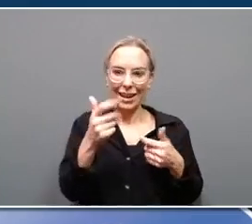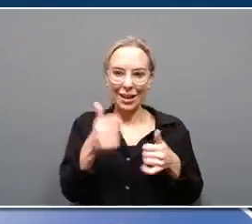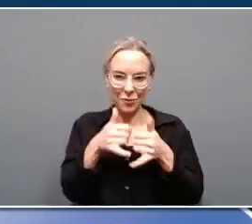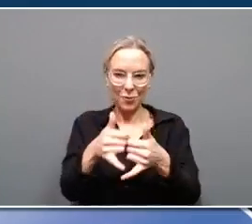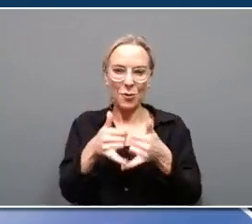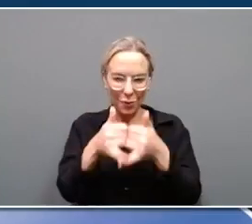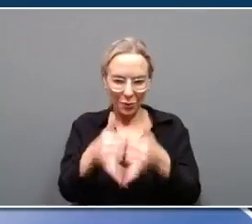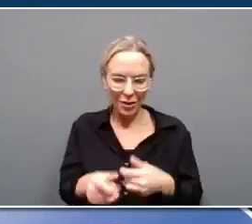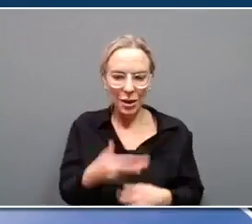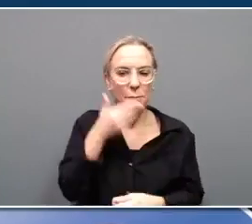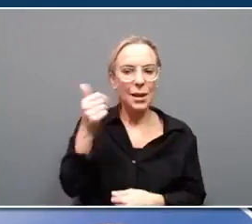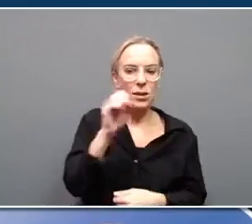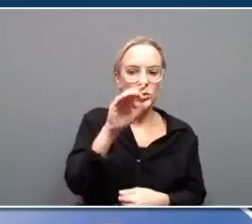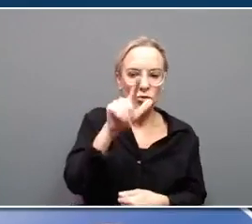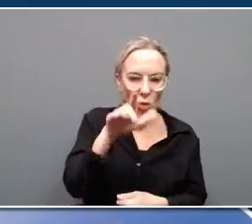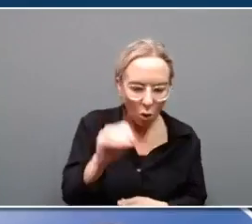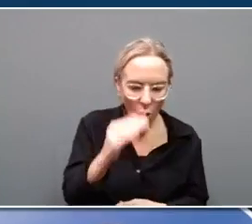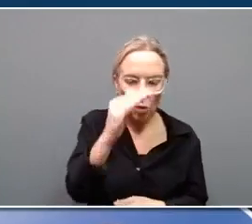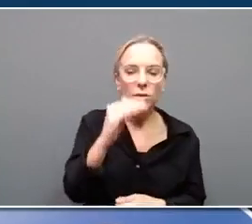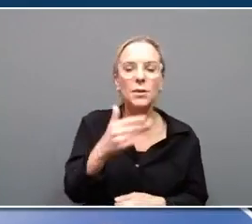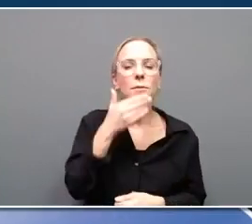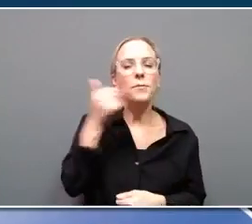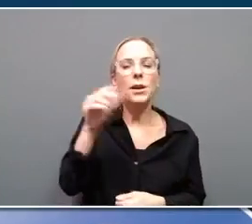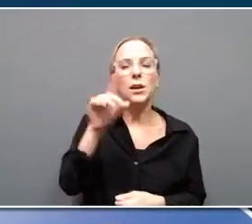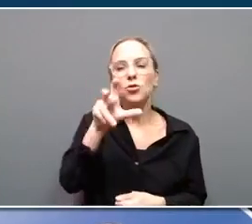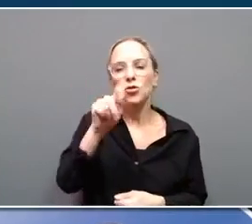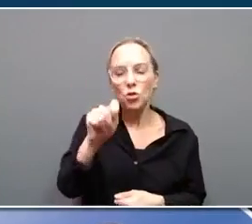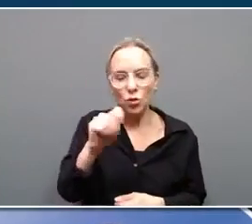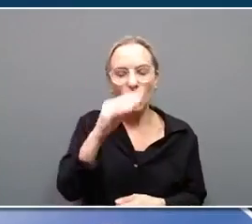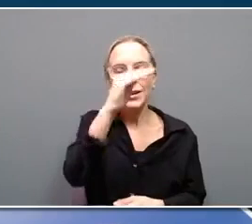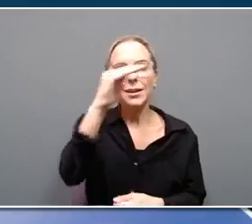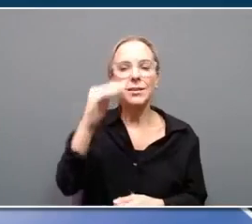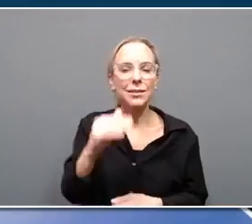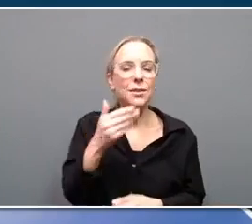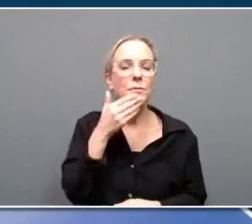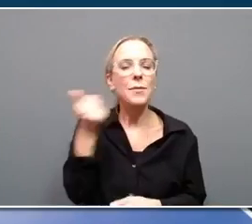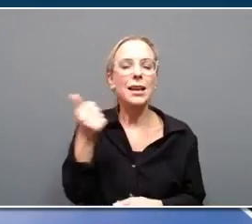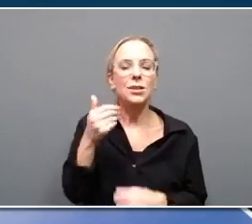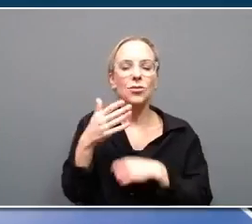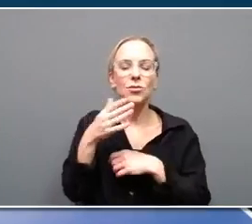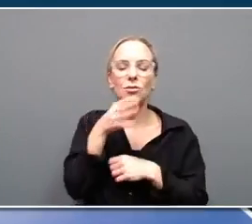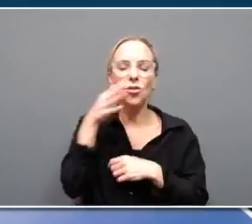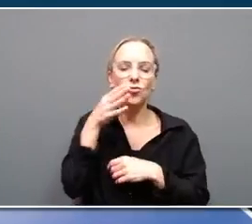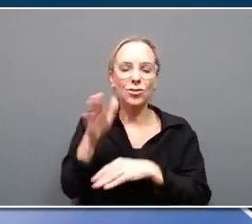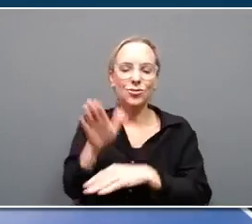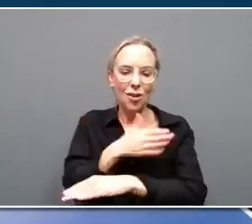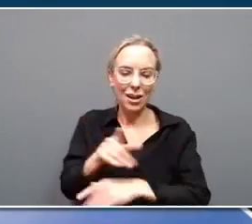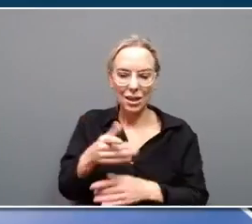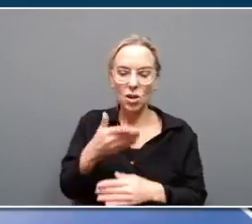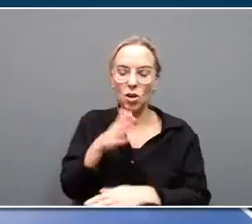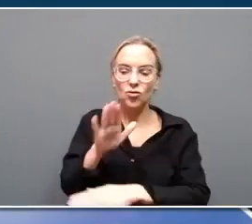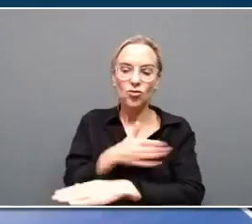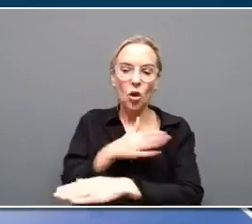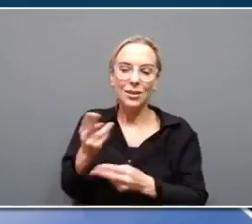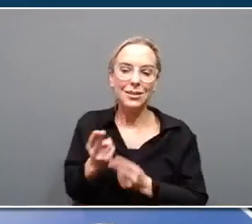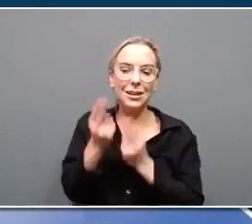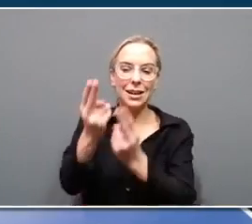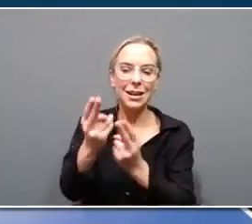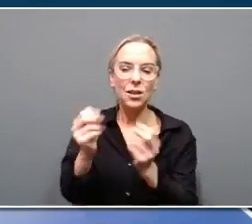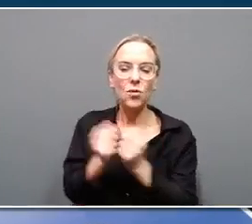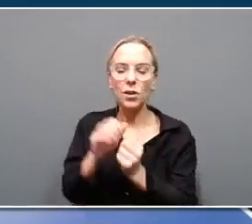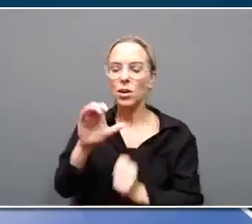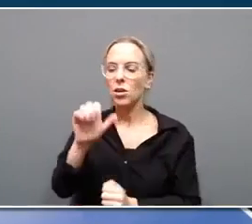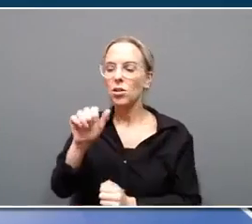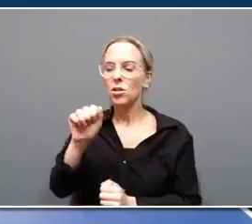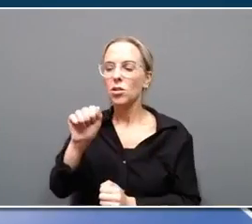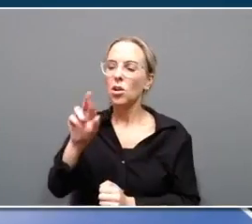Performance, Best Country Duo/Group Performance, and Best Country Song. He shares the Best Song nomination with Carly Pierce,